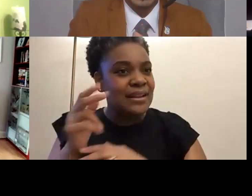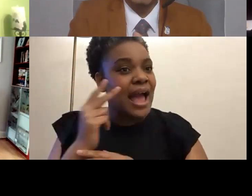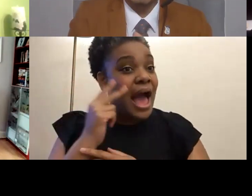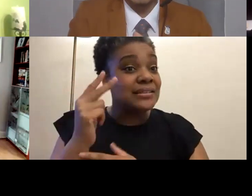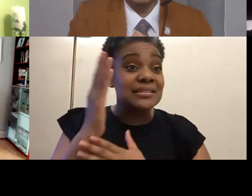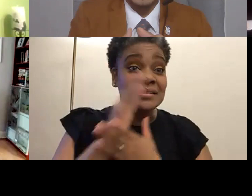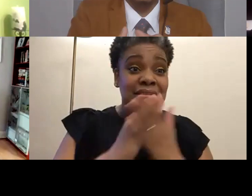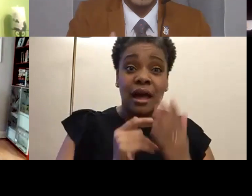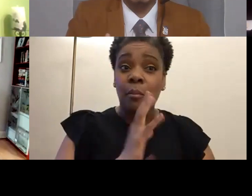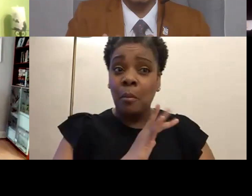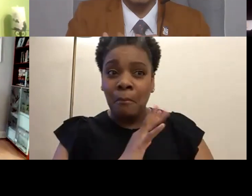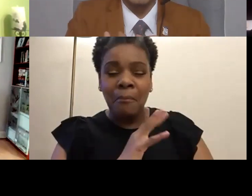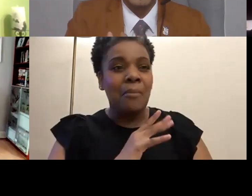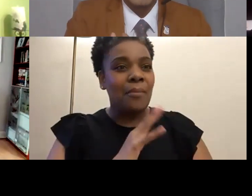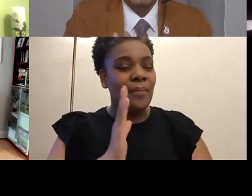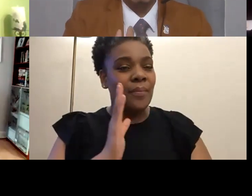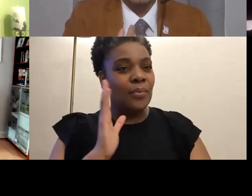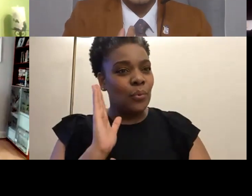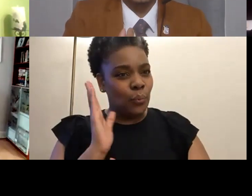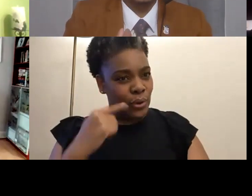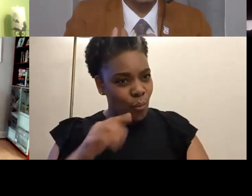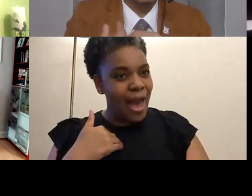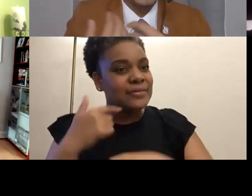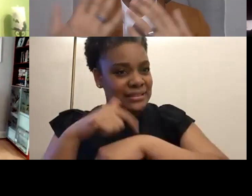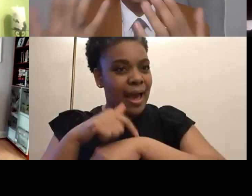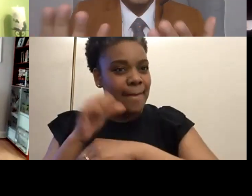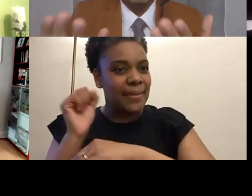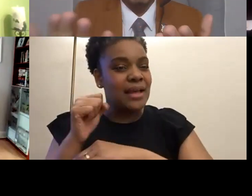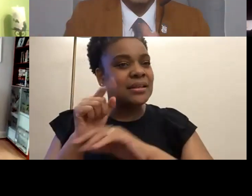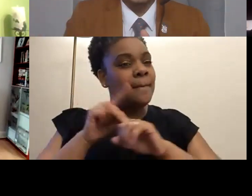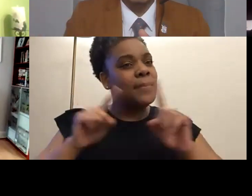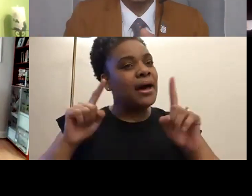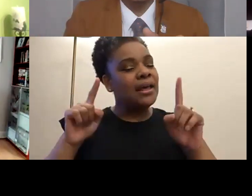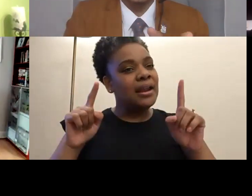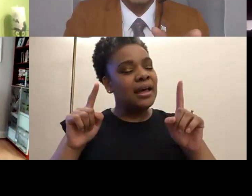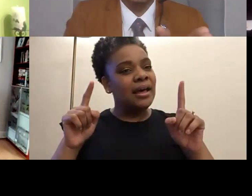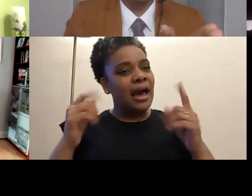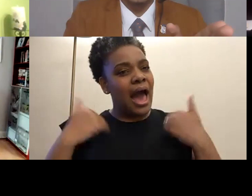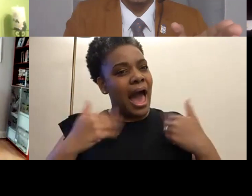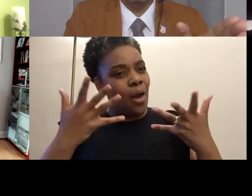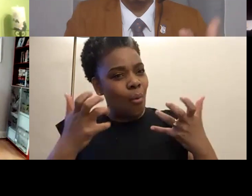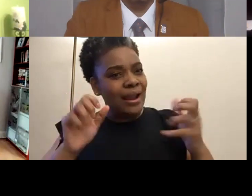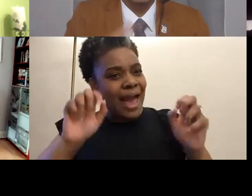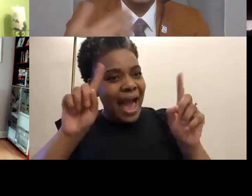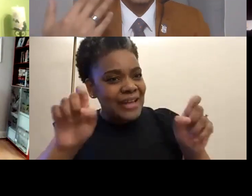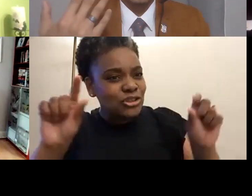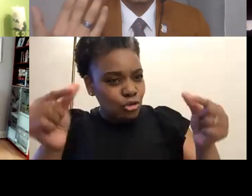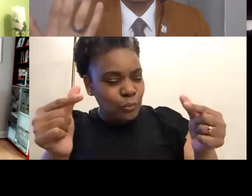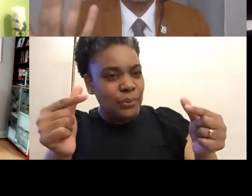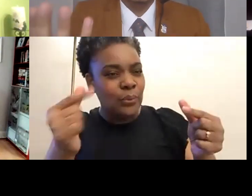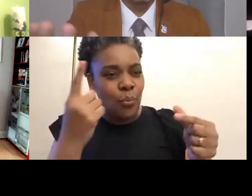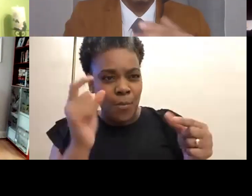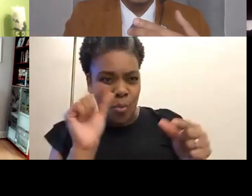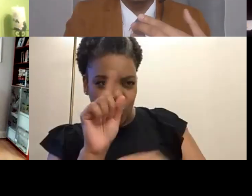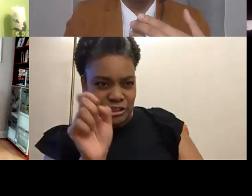ones that we will have time for. But I also want to pose this question to the panel.